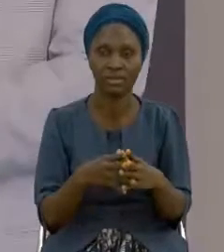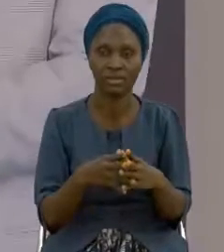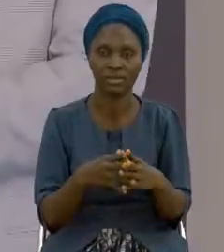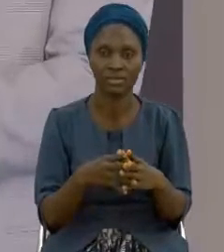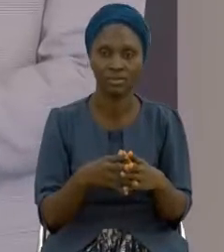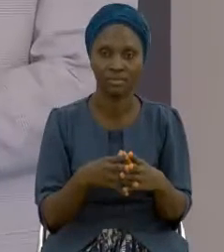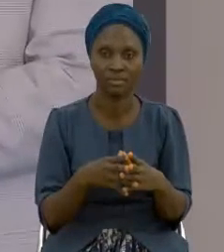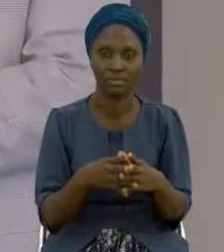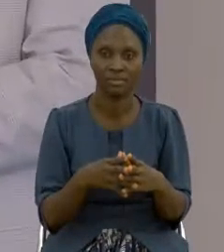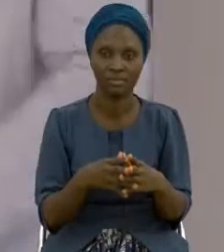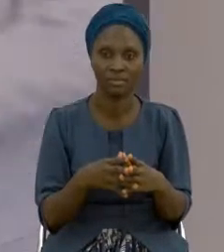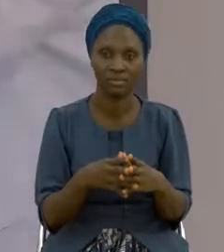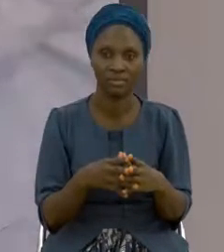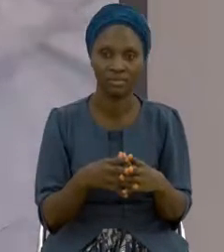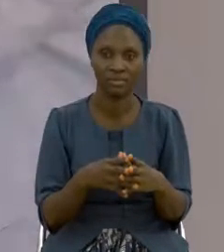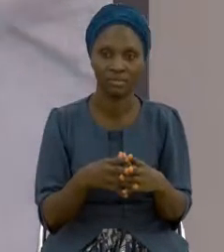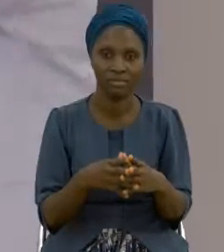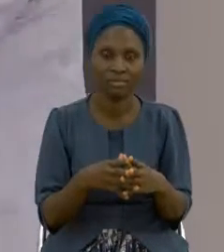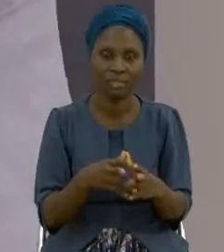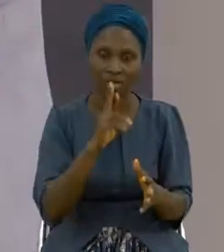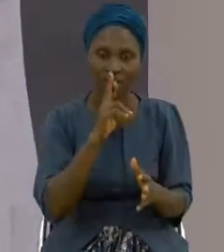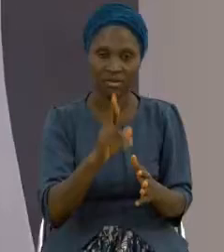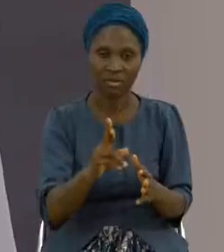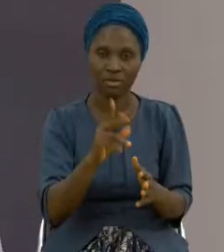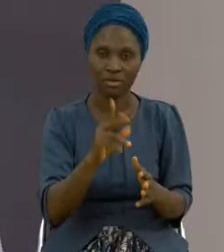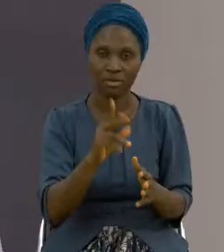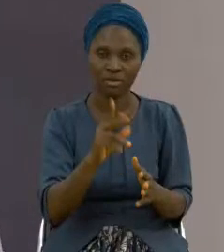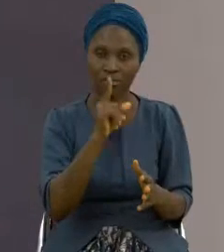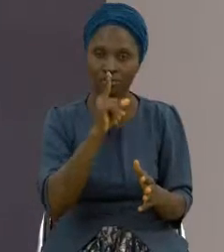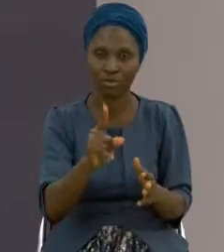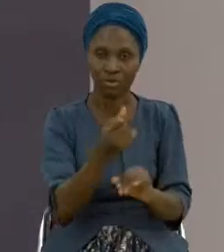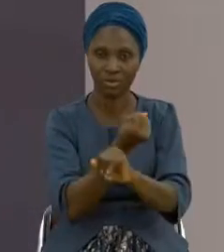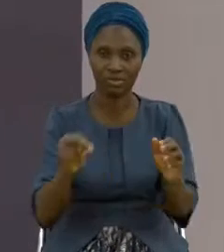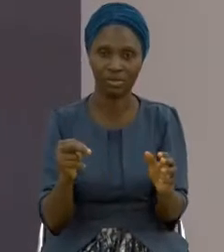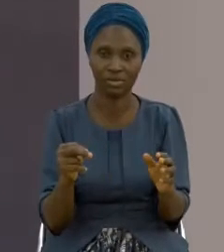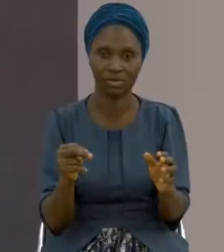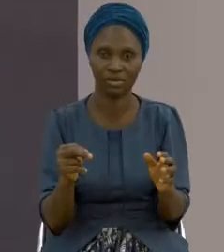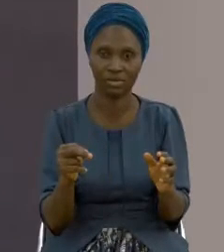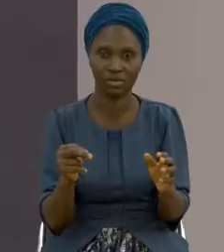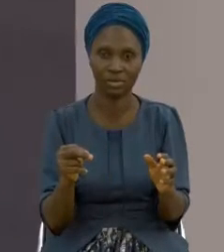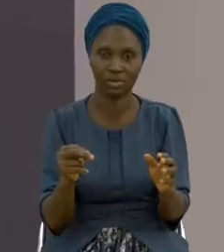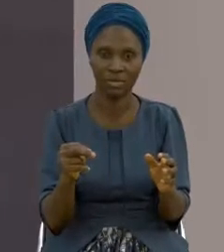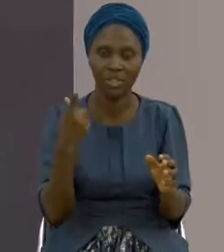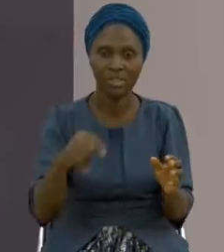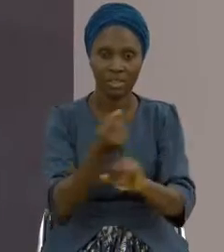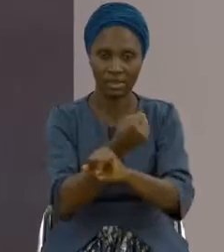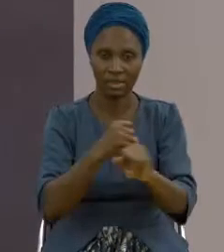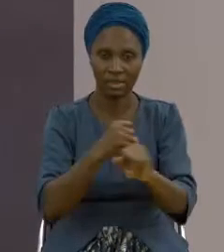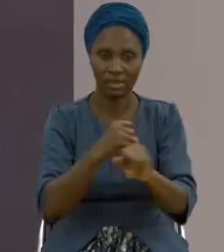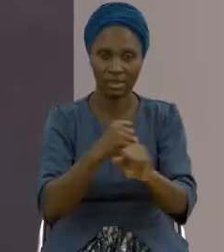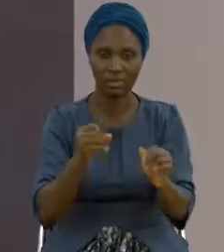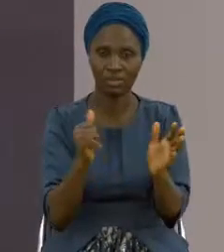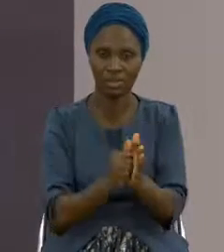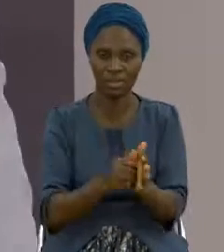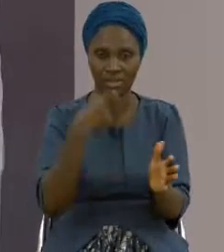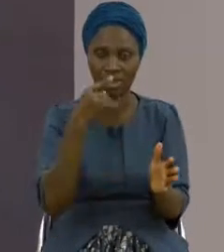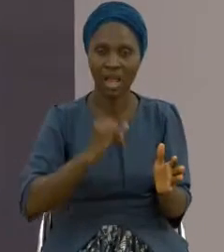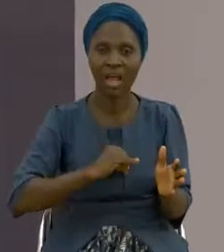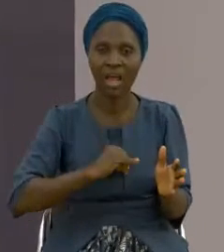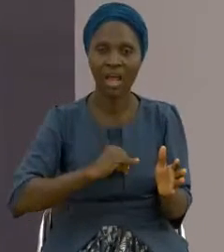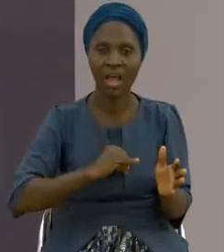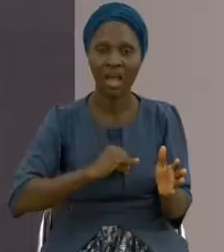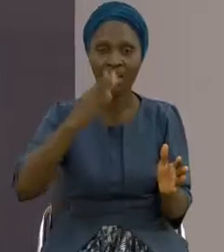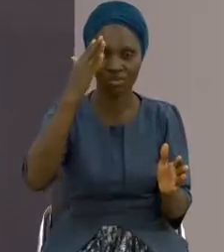soul salvation, the salvation that says, I know that I know that I know